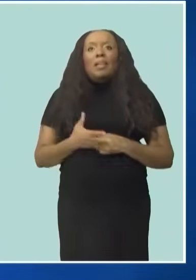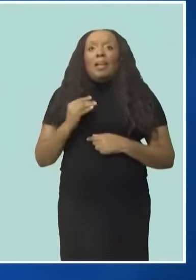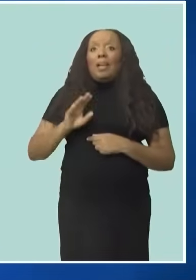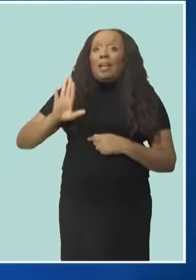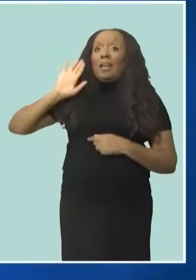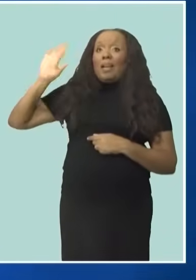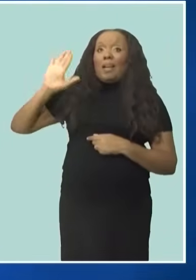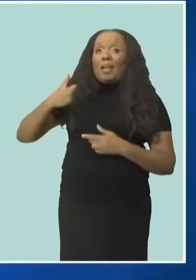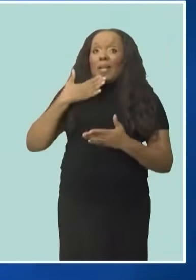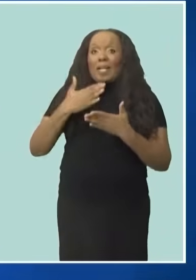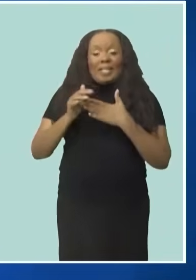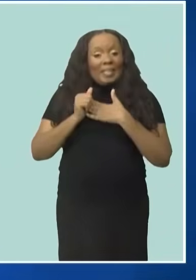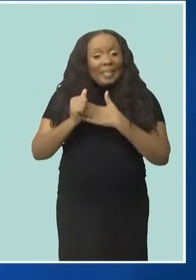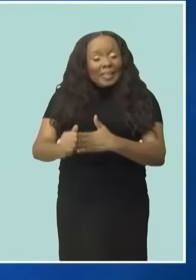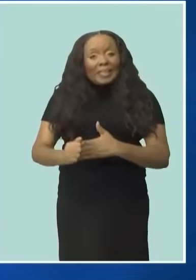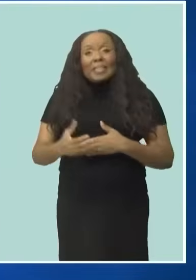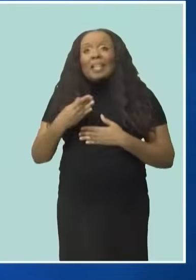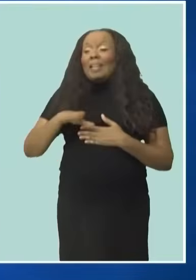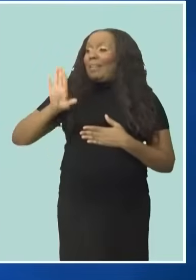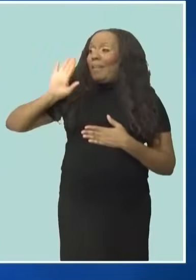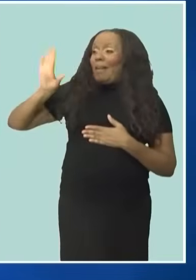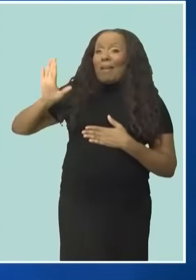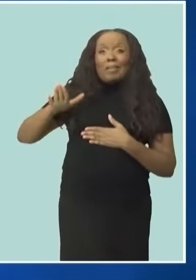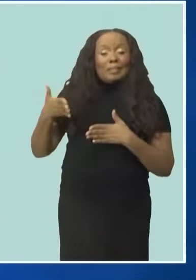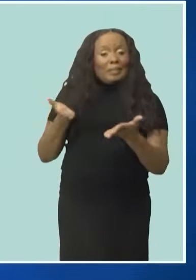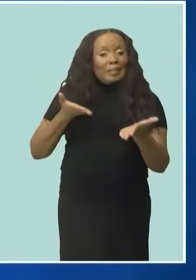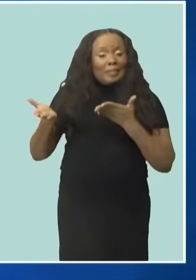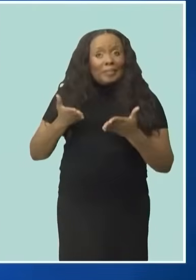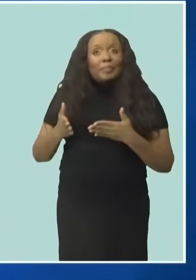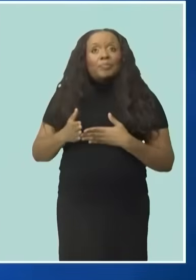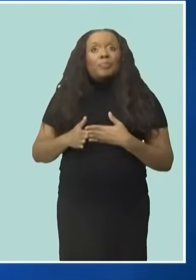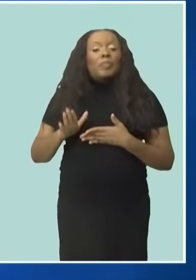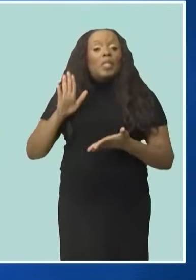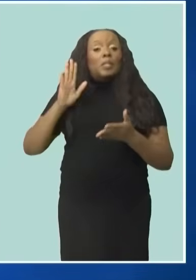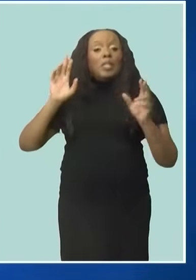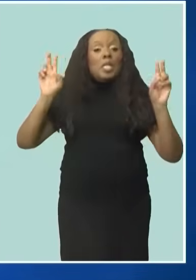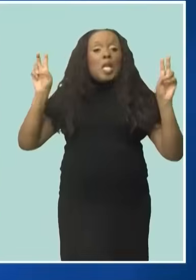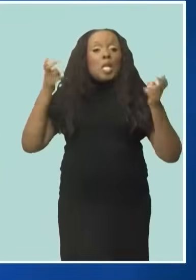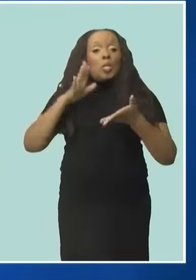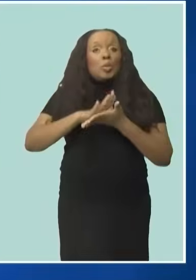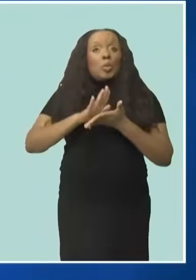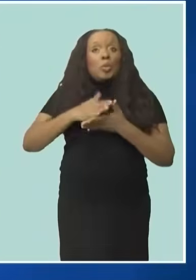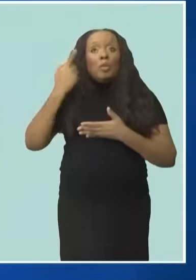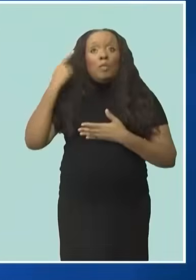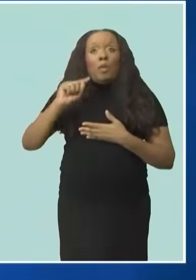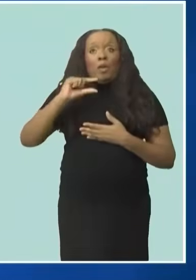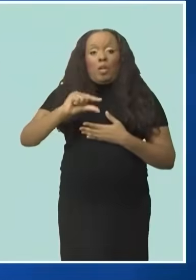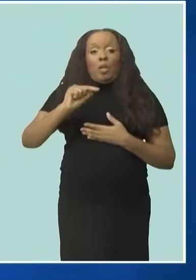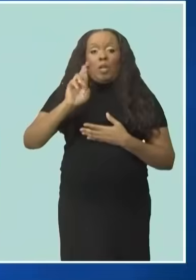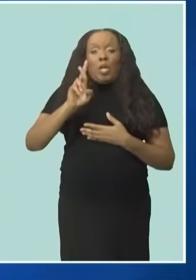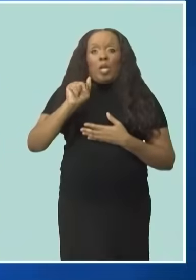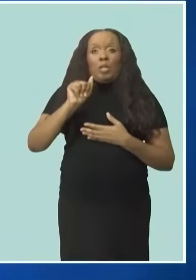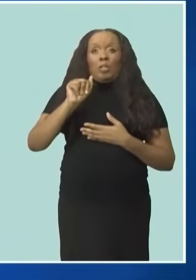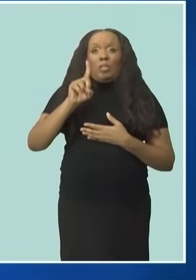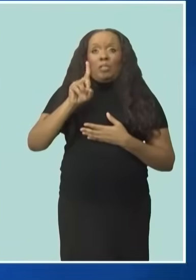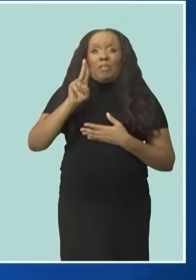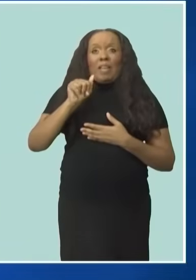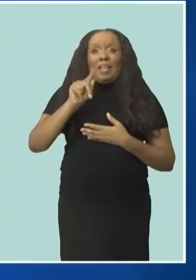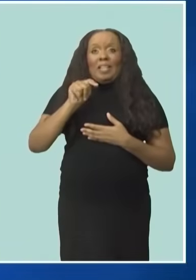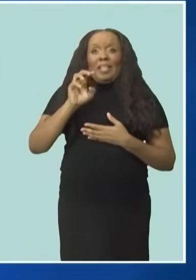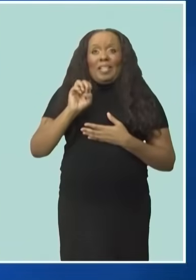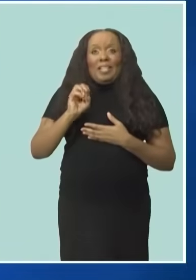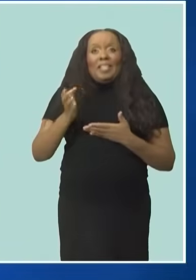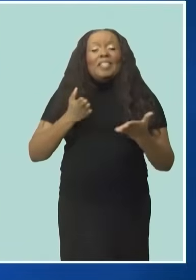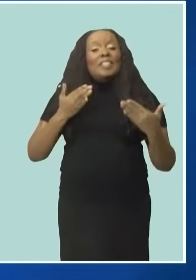visionary leadership and distinguished service, the School of Graduate Studies now bears her name.